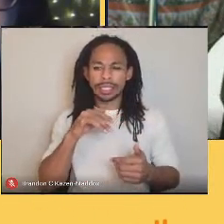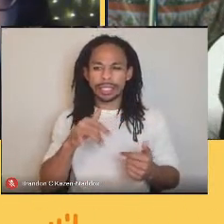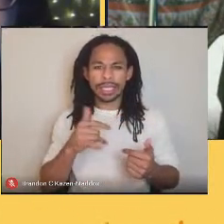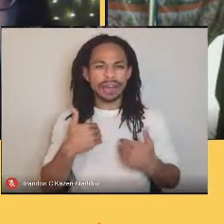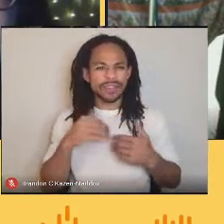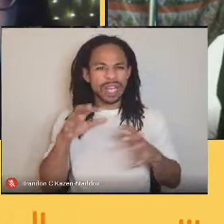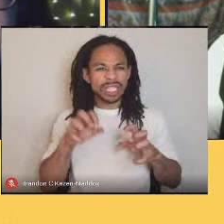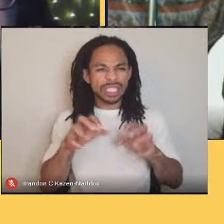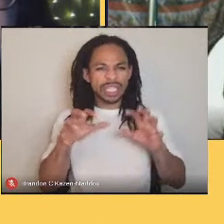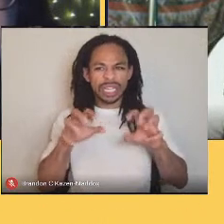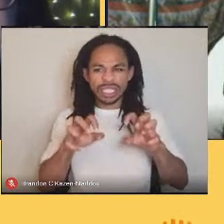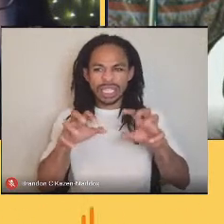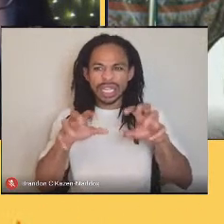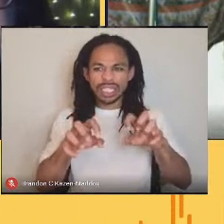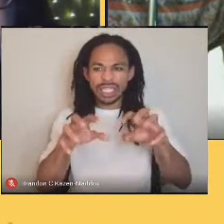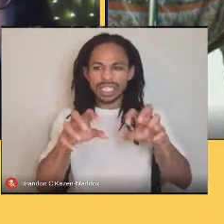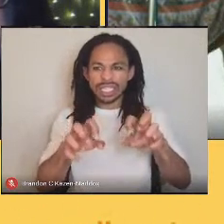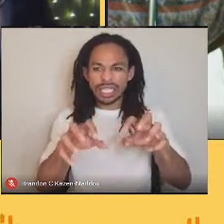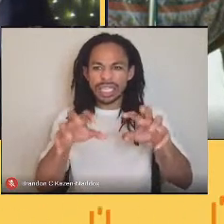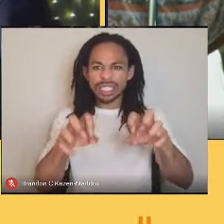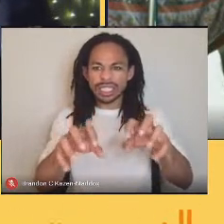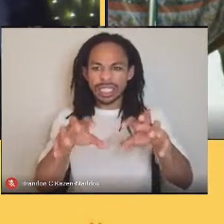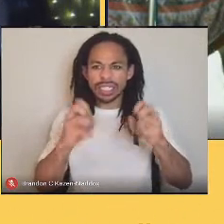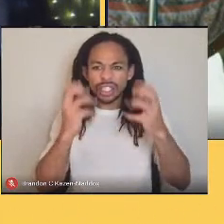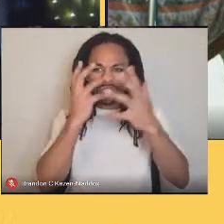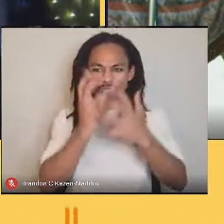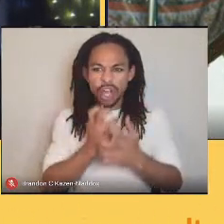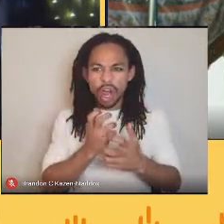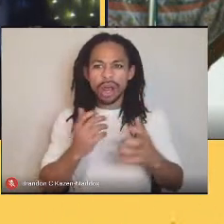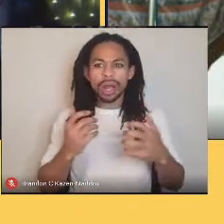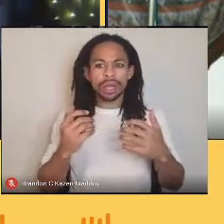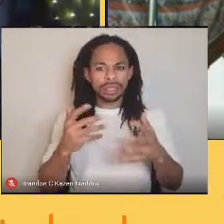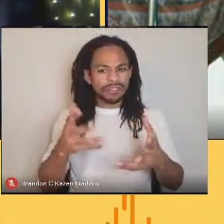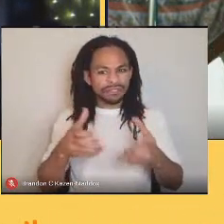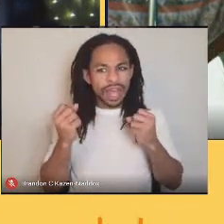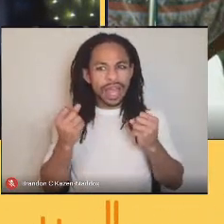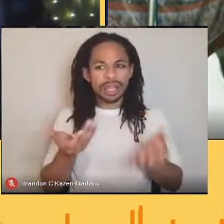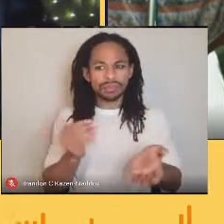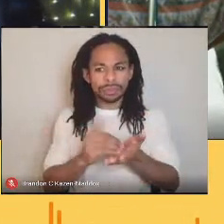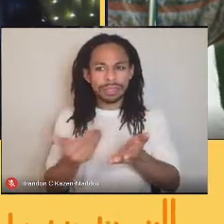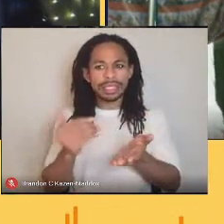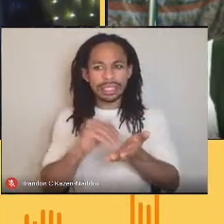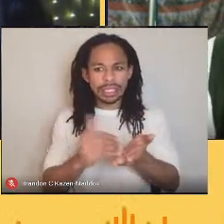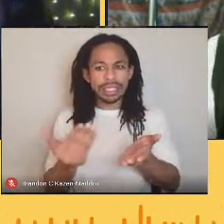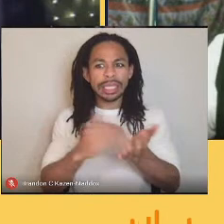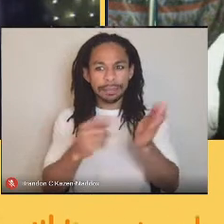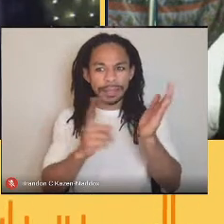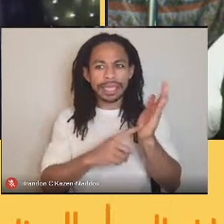Thank you.